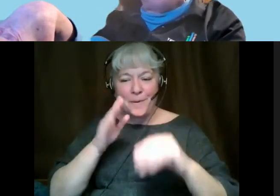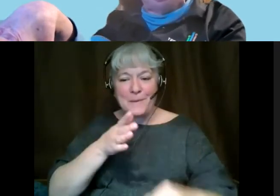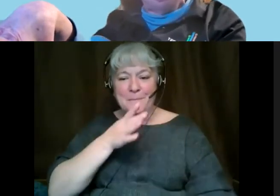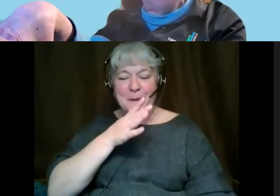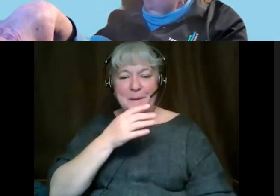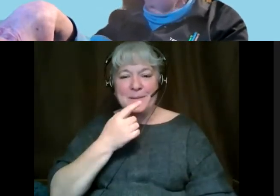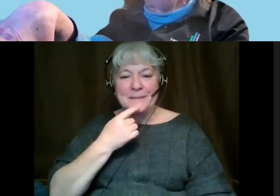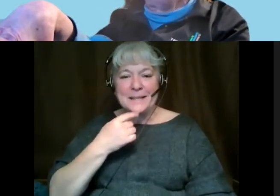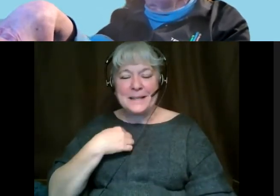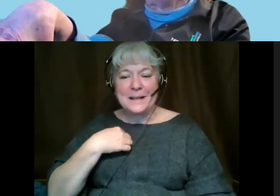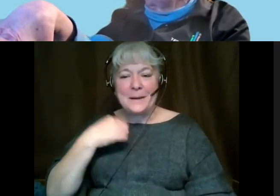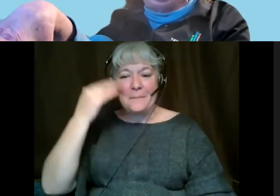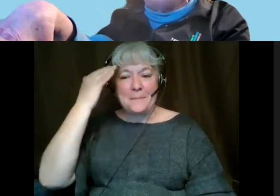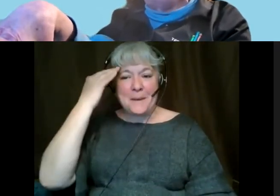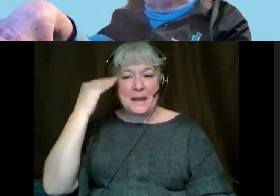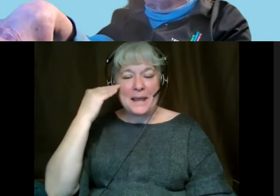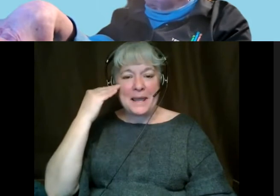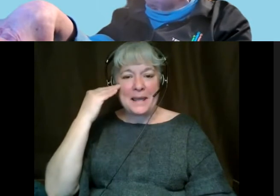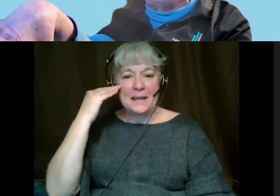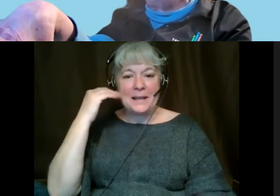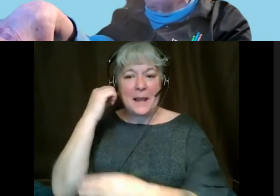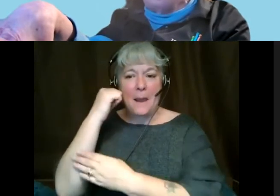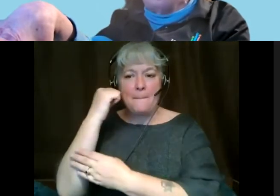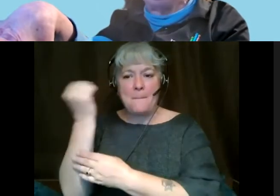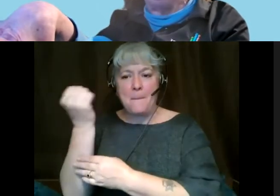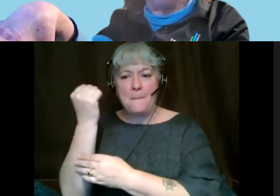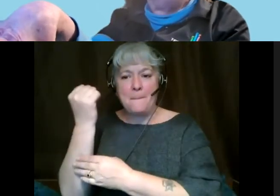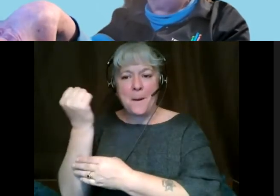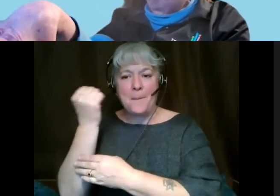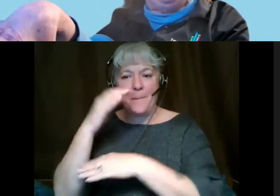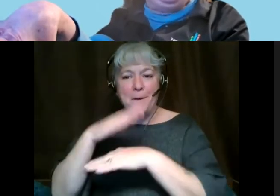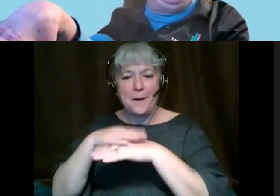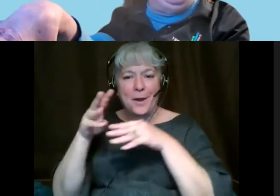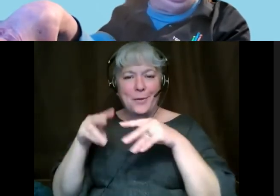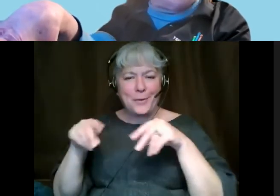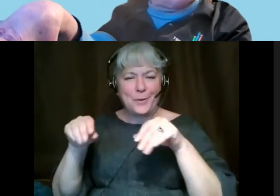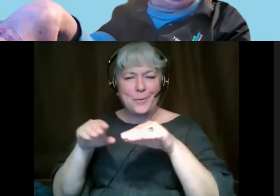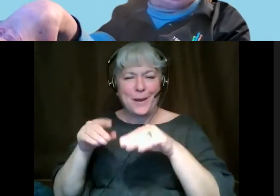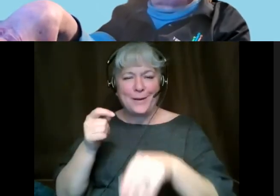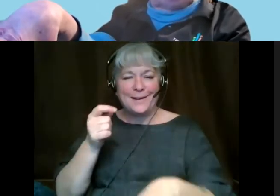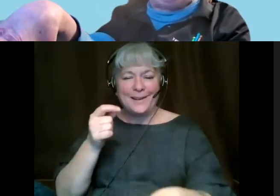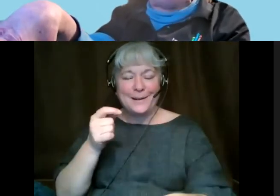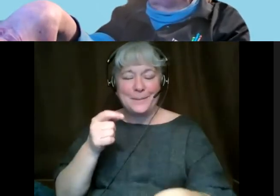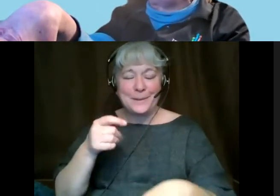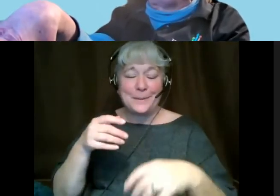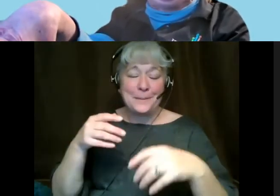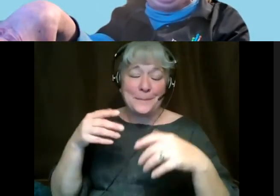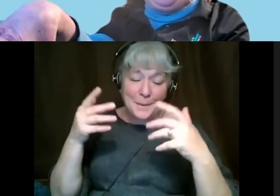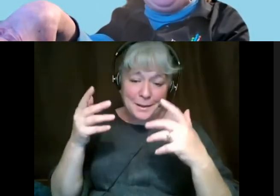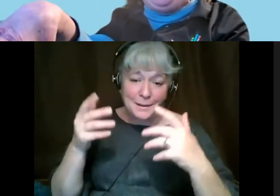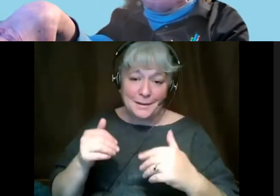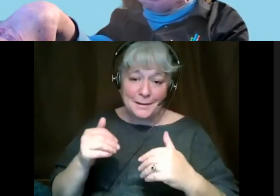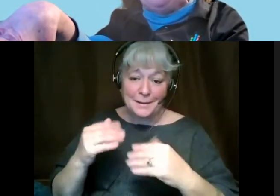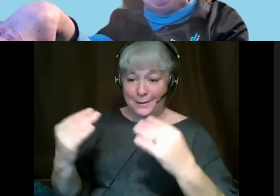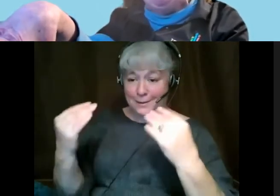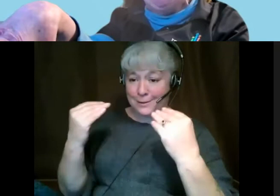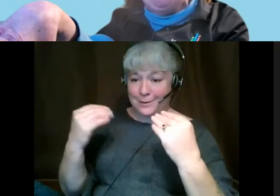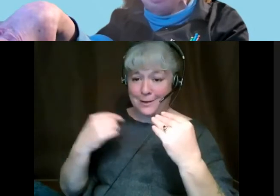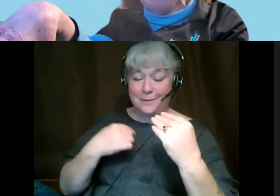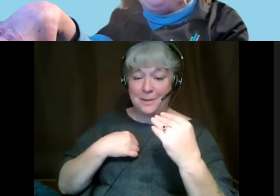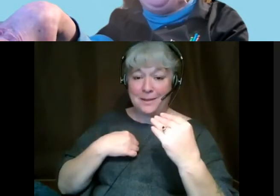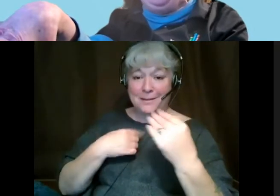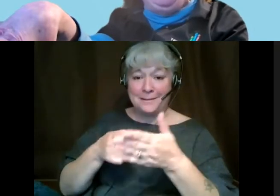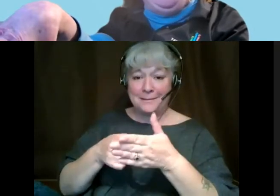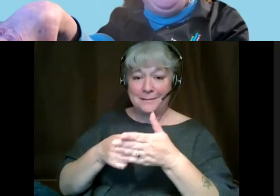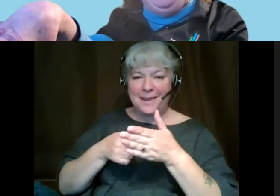head over the ground a little bit, but that taught me that I had to